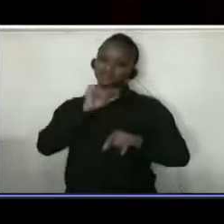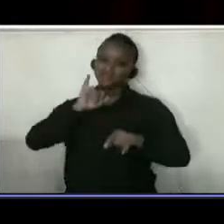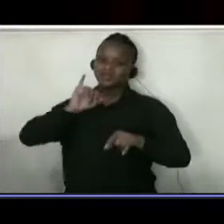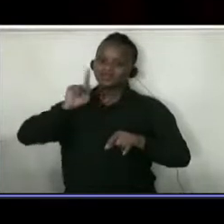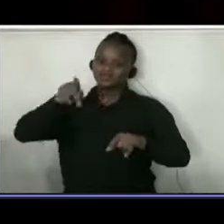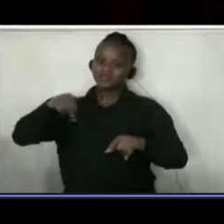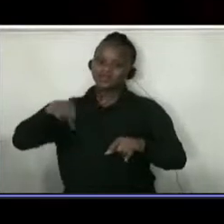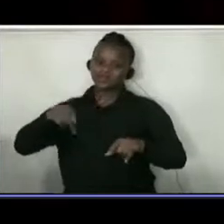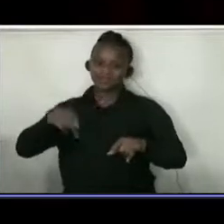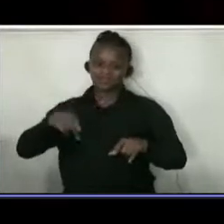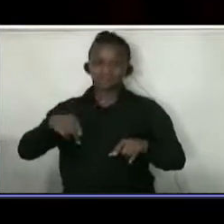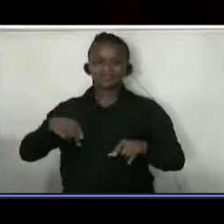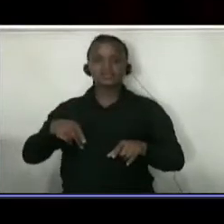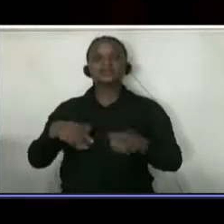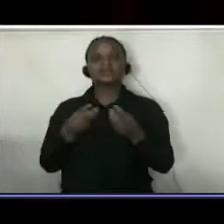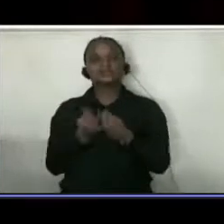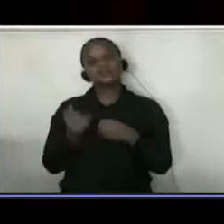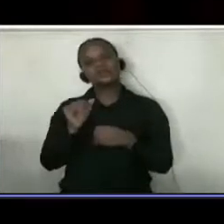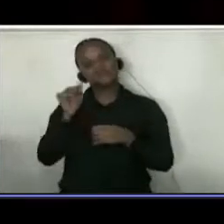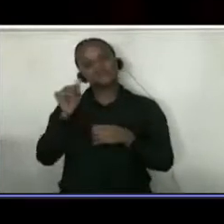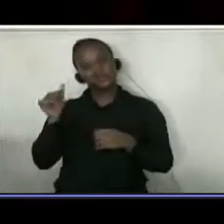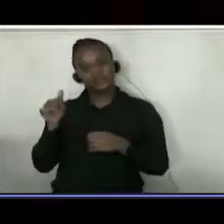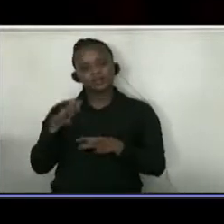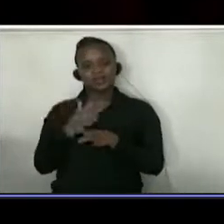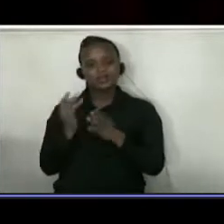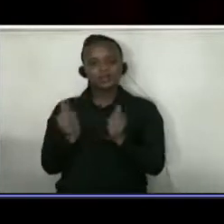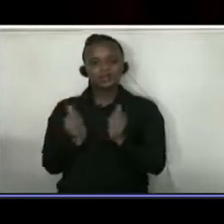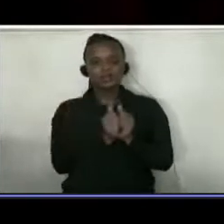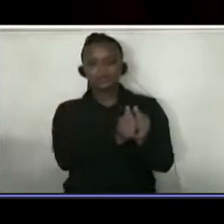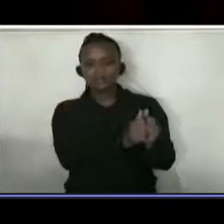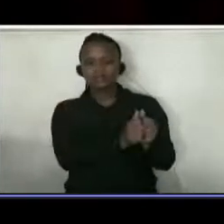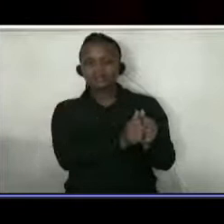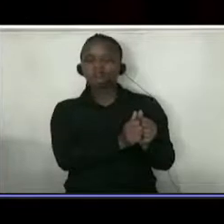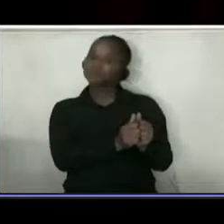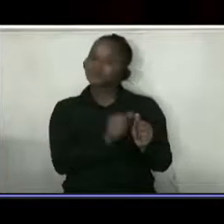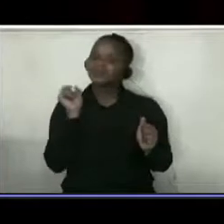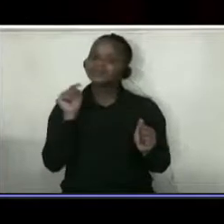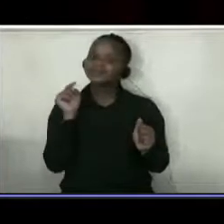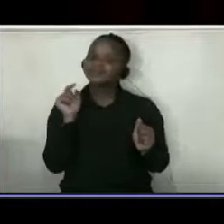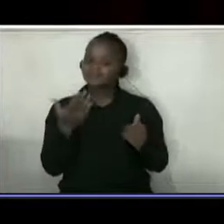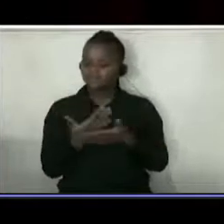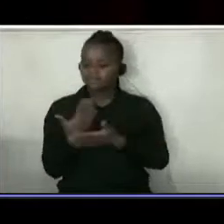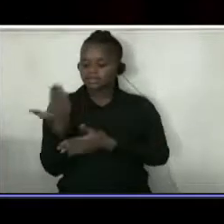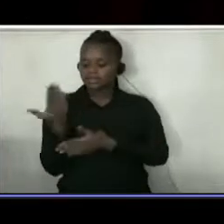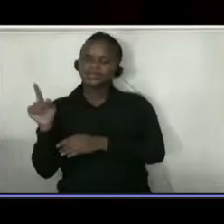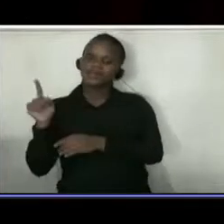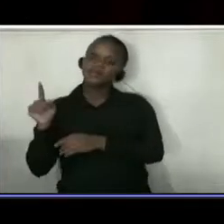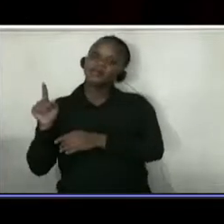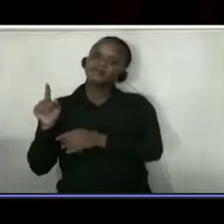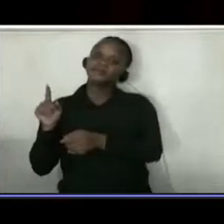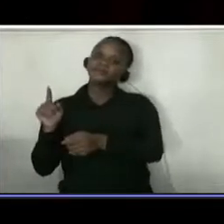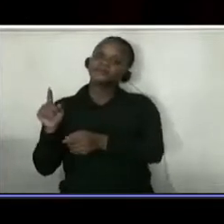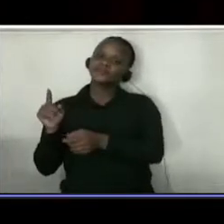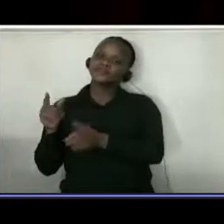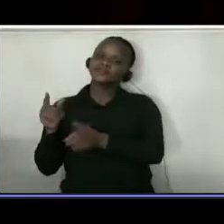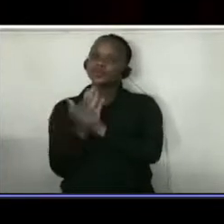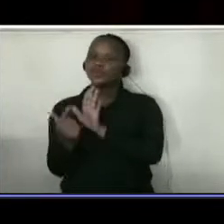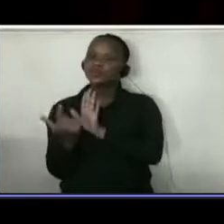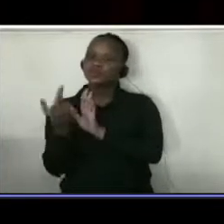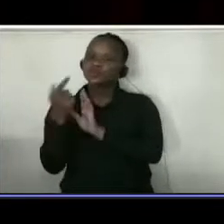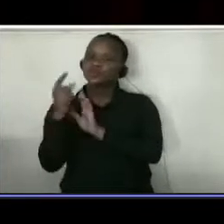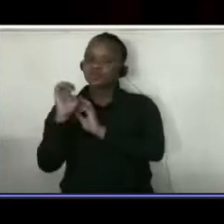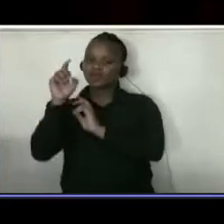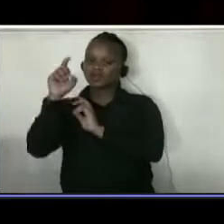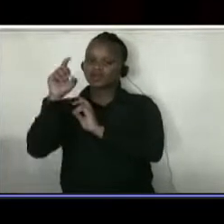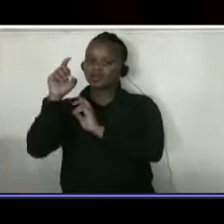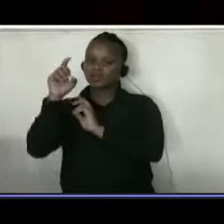nabo iphasise umthetho wokwehlisa isibalo samalunga eExco. Umbuzo uthi kuzochitha kudle malini